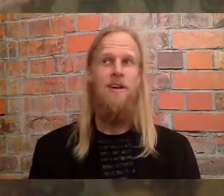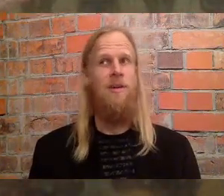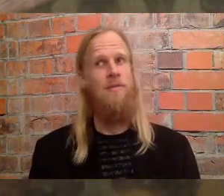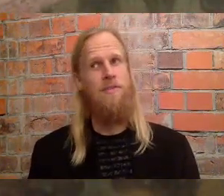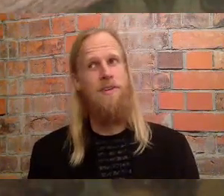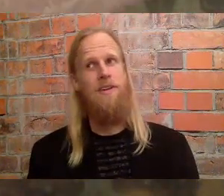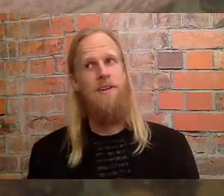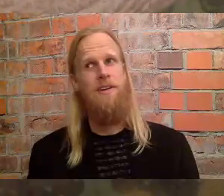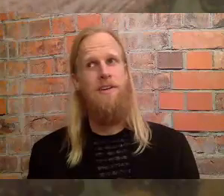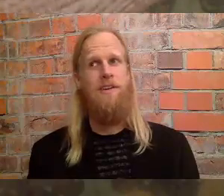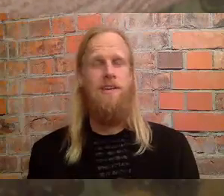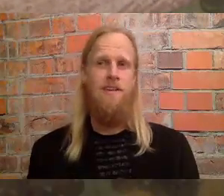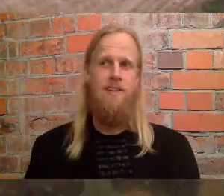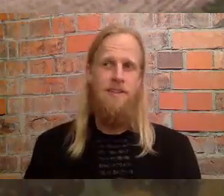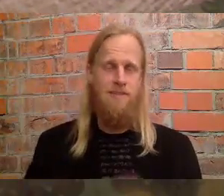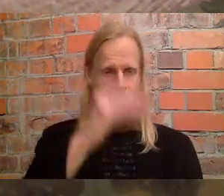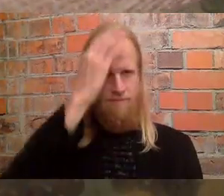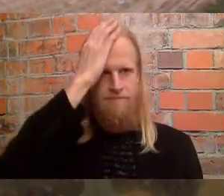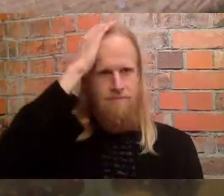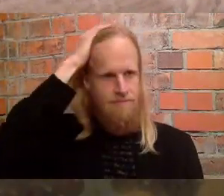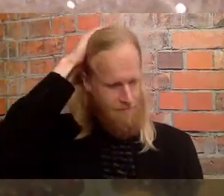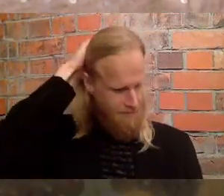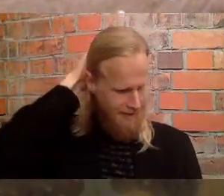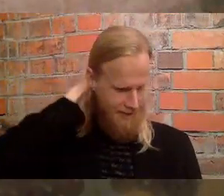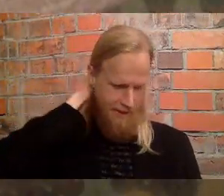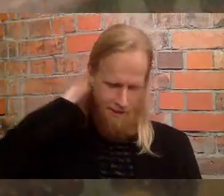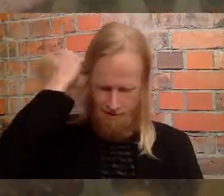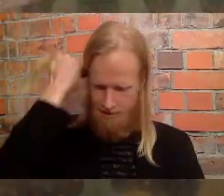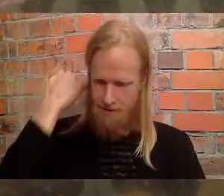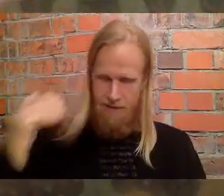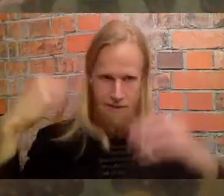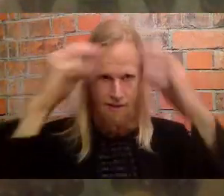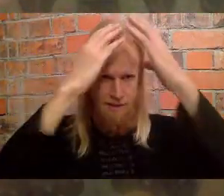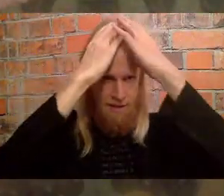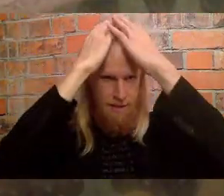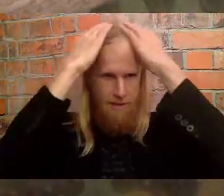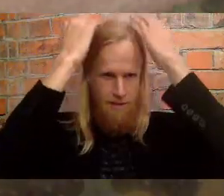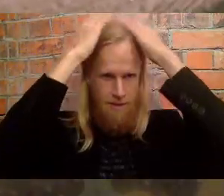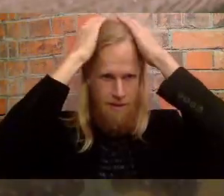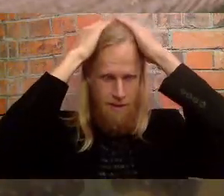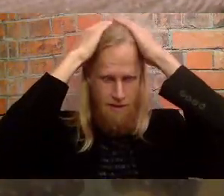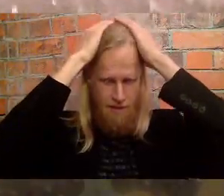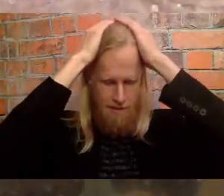Tap the top of the head and breathe. Yeah, been terrified.